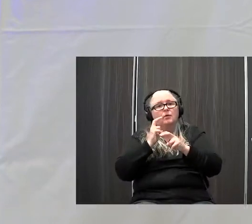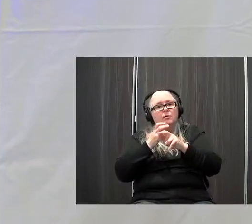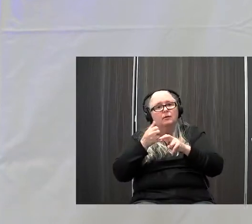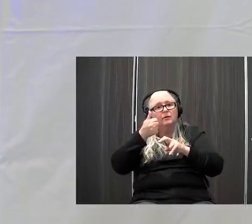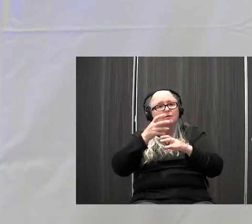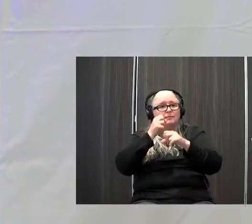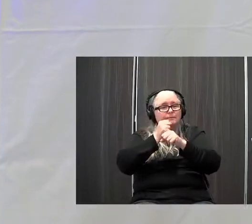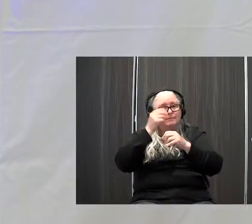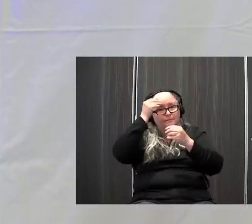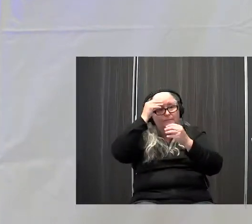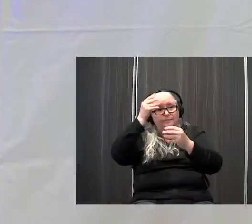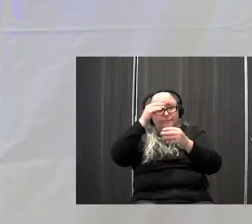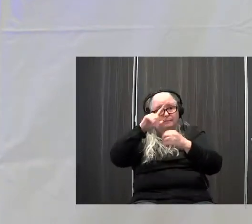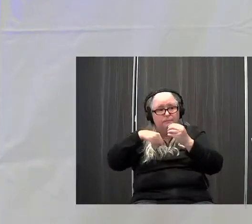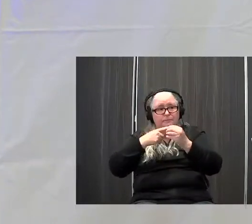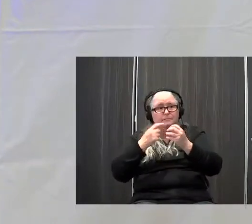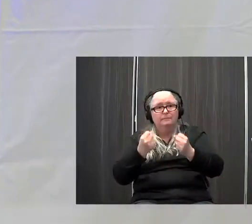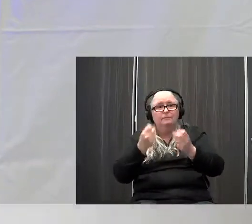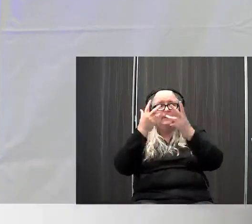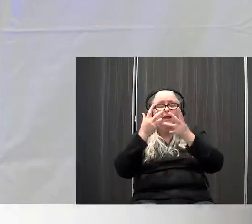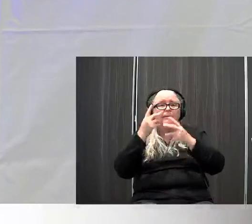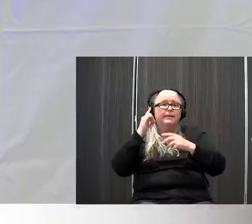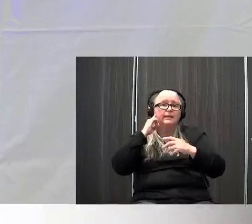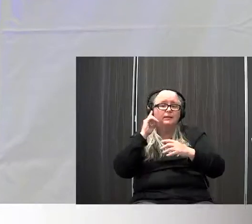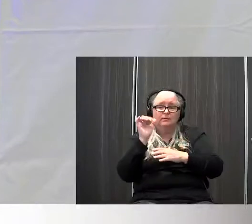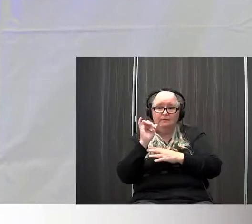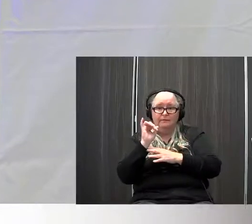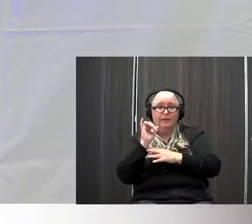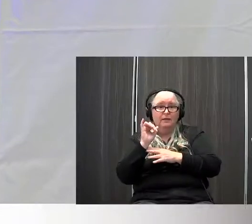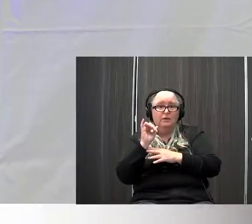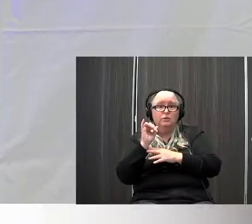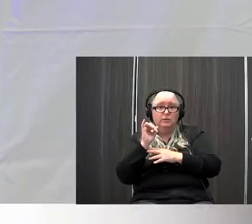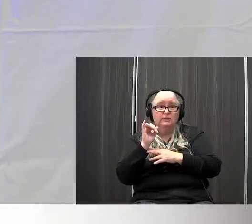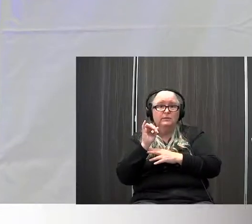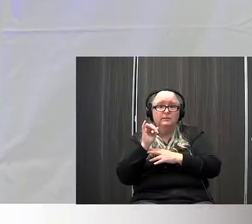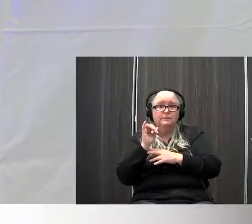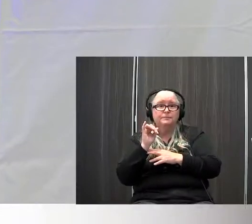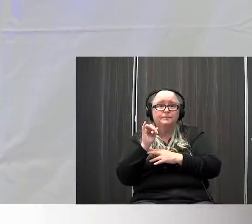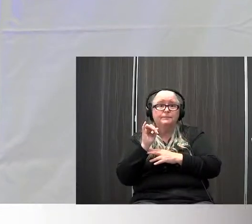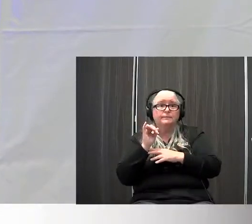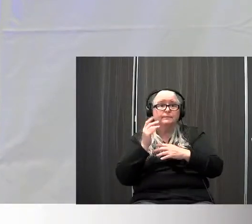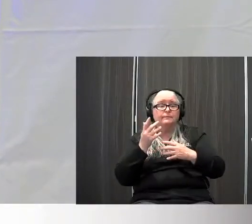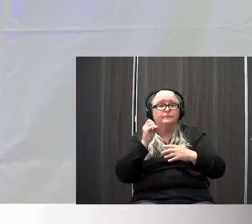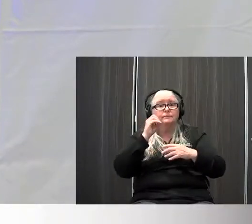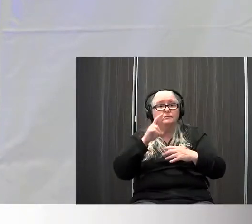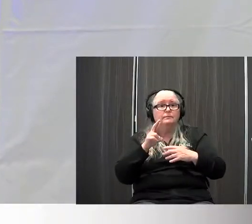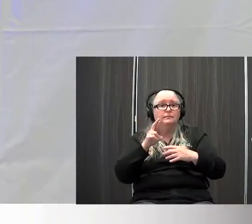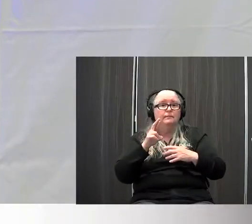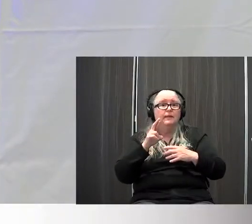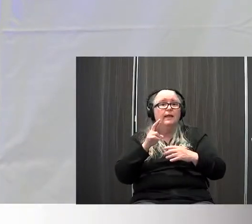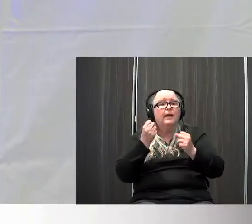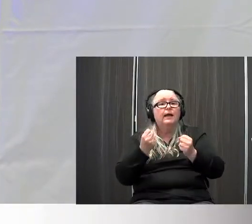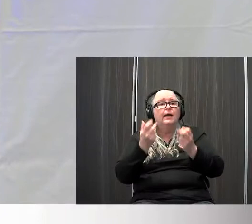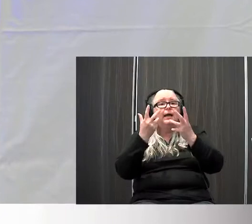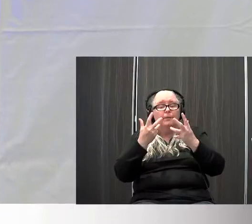information about, how many ear infections per year from an allergist immunologist standpoint, or how